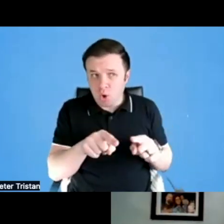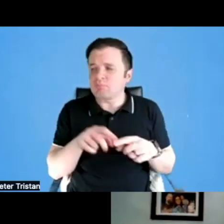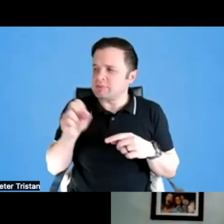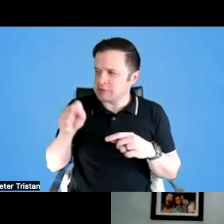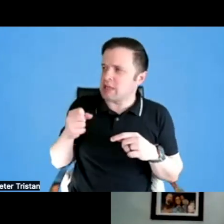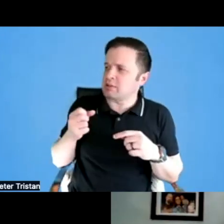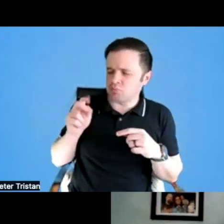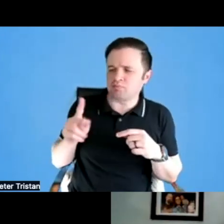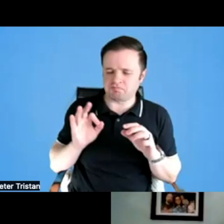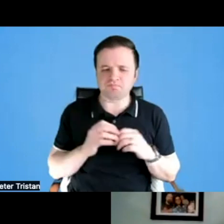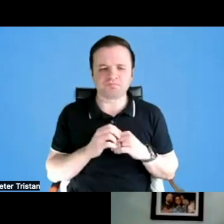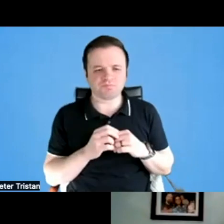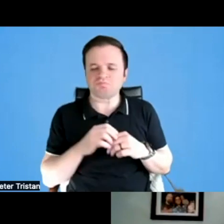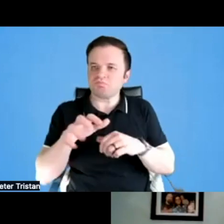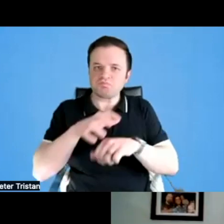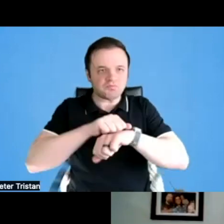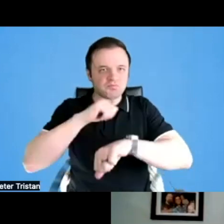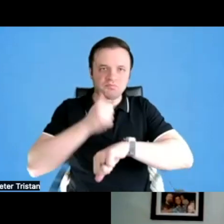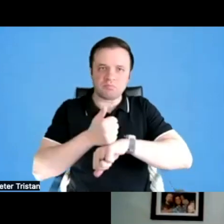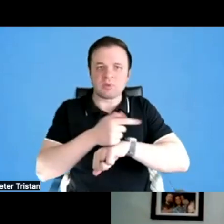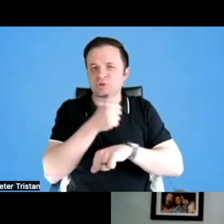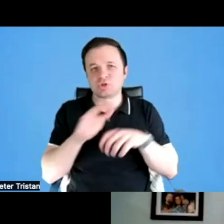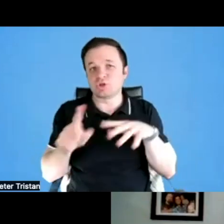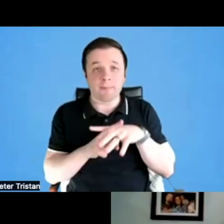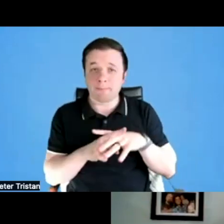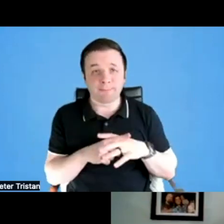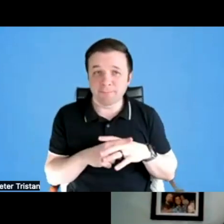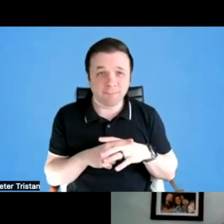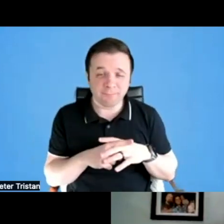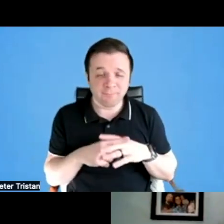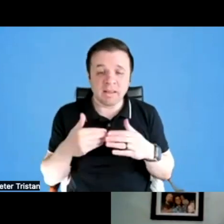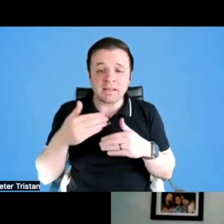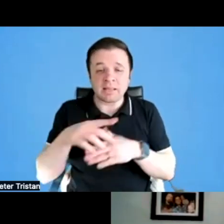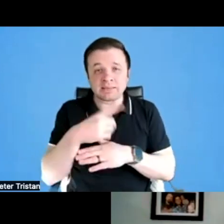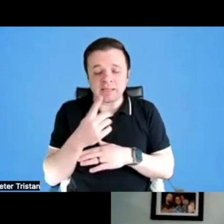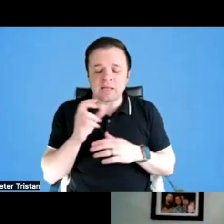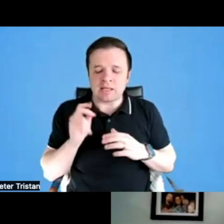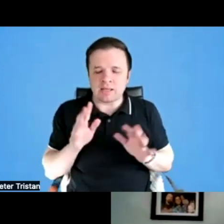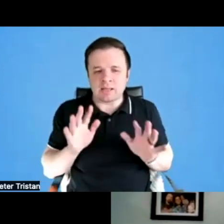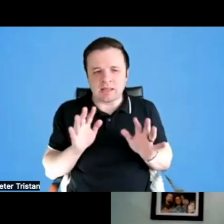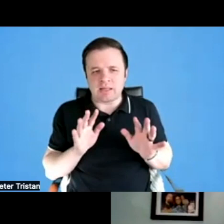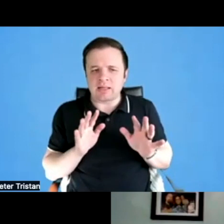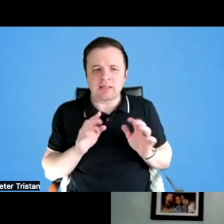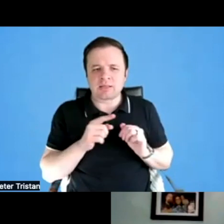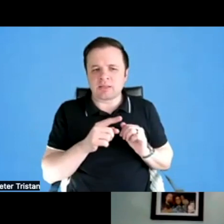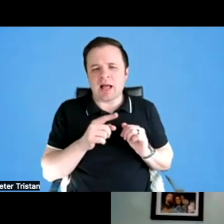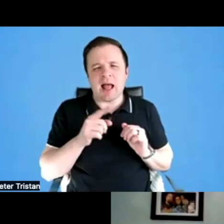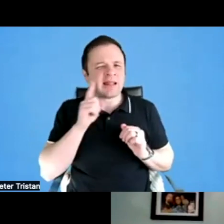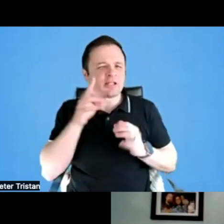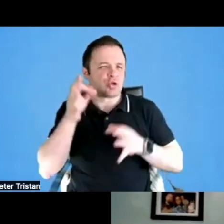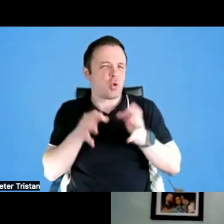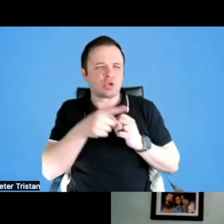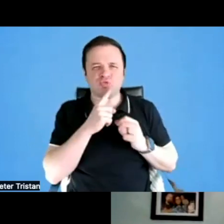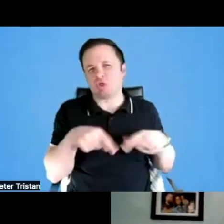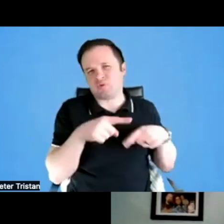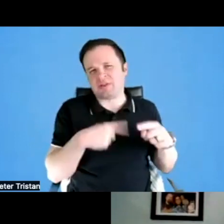that was great. We made an appointment. She didn't show up. So the next day we like role played. I'm like, oh, it's probably the court. She's very nervous